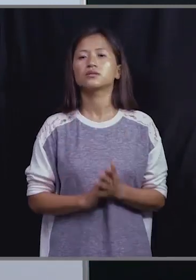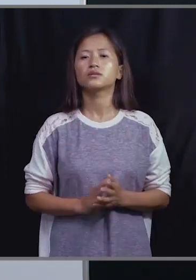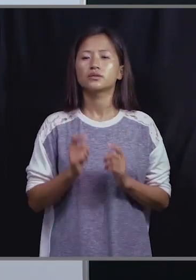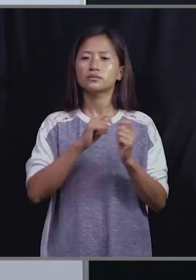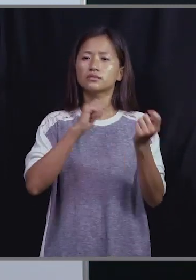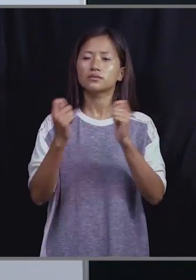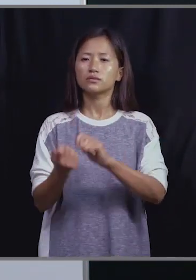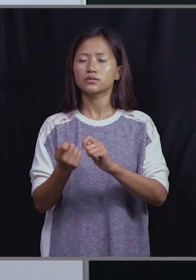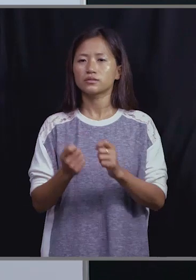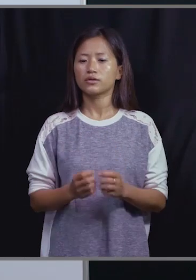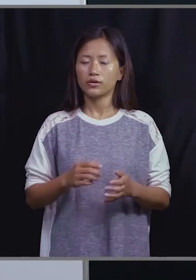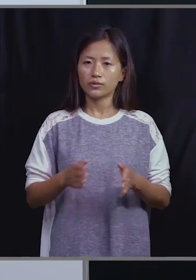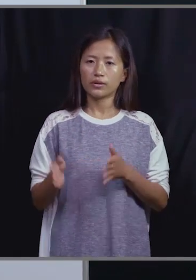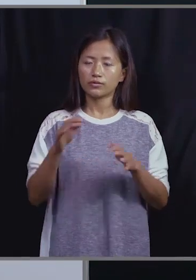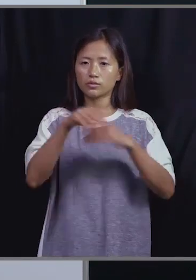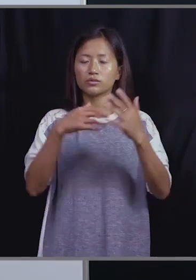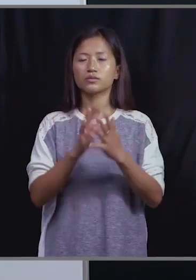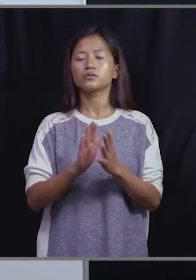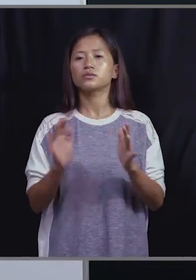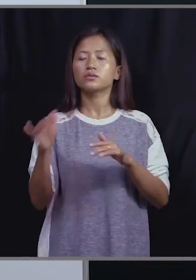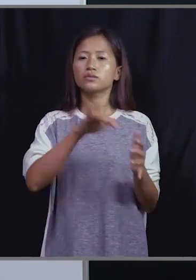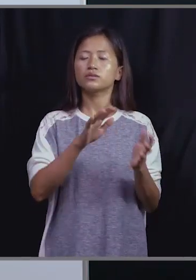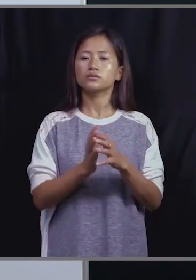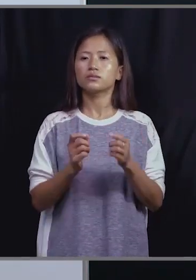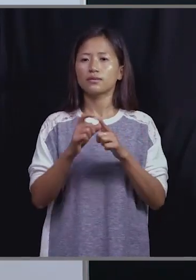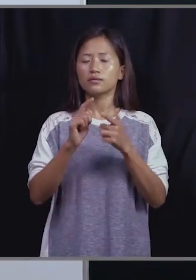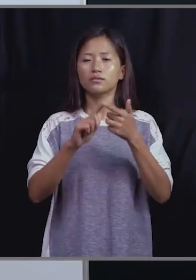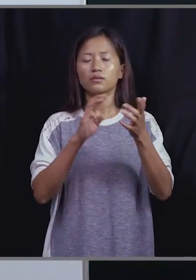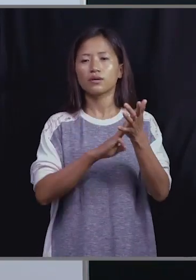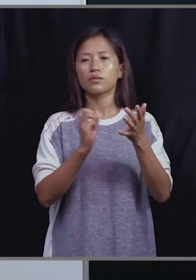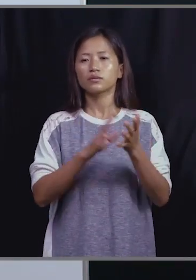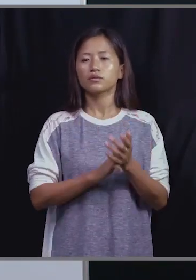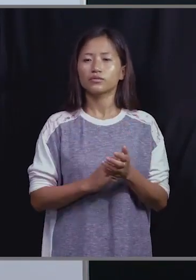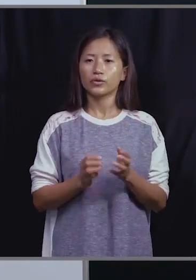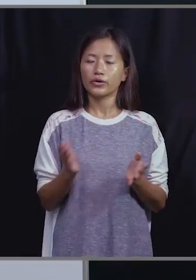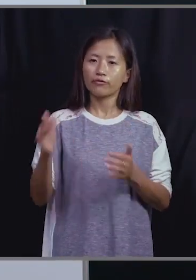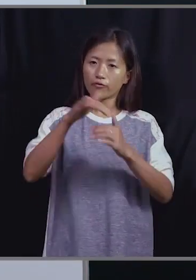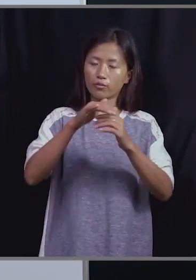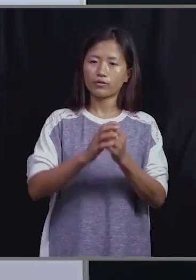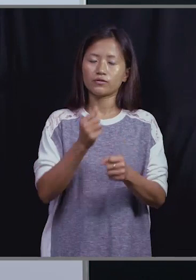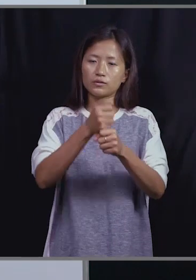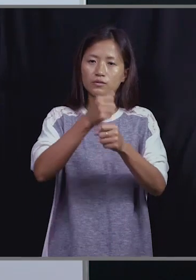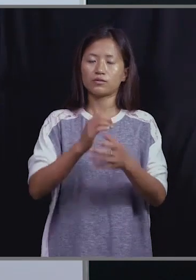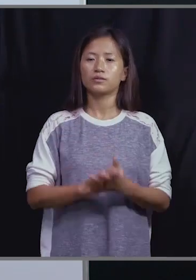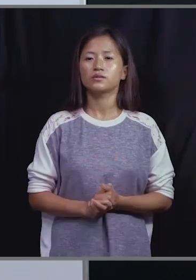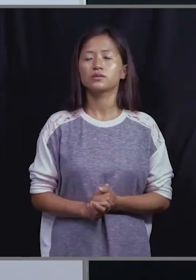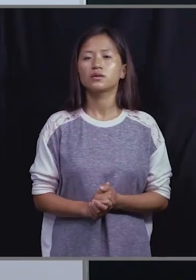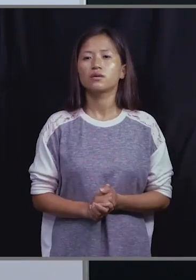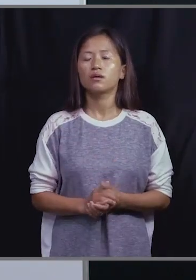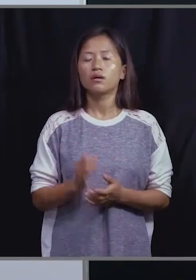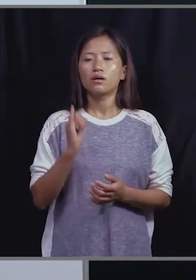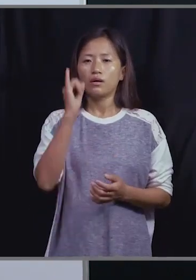turn into a democratic form of government. All right. Next, even in this industrial and even